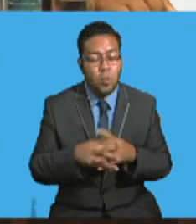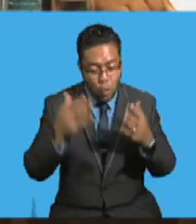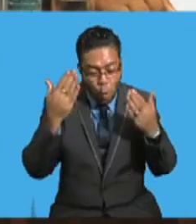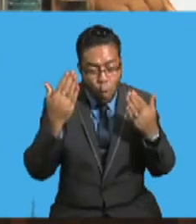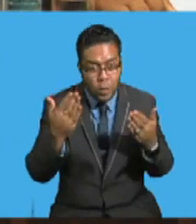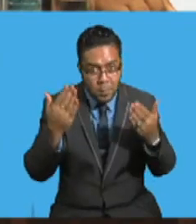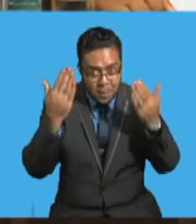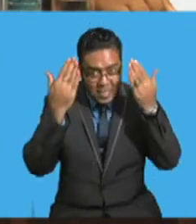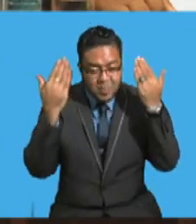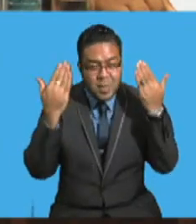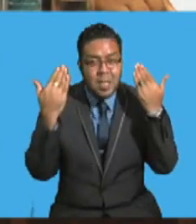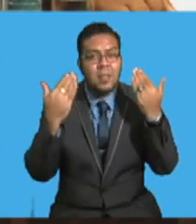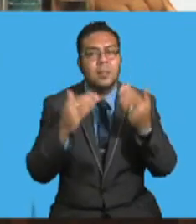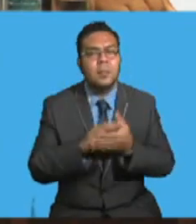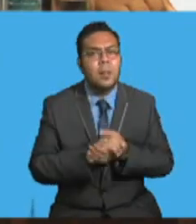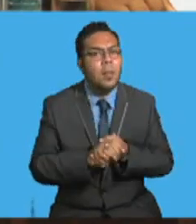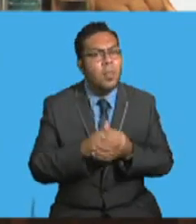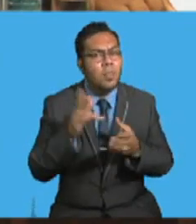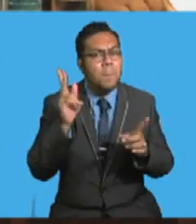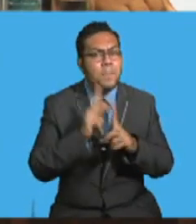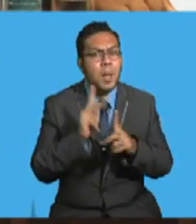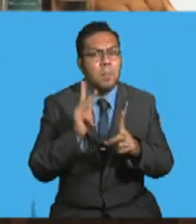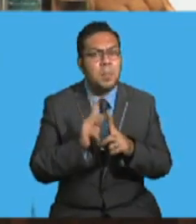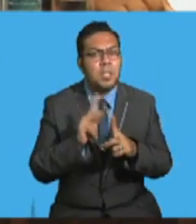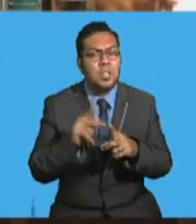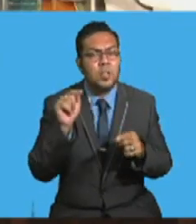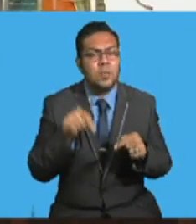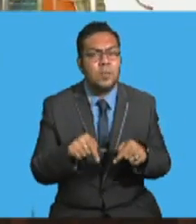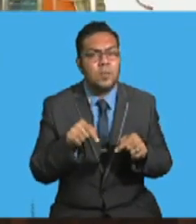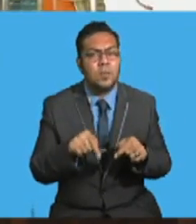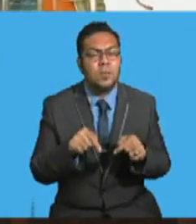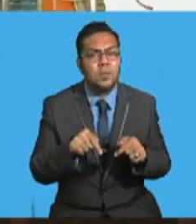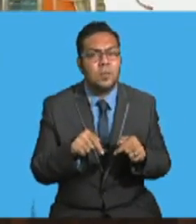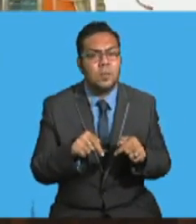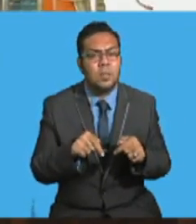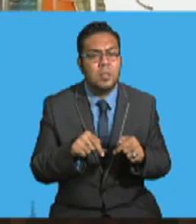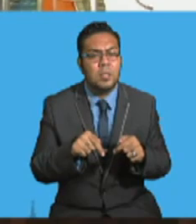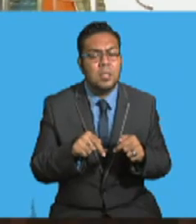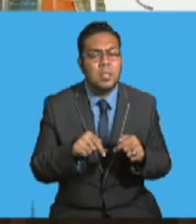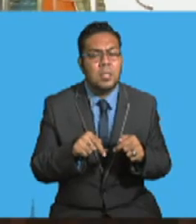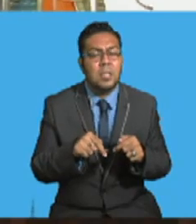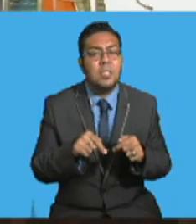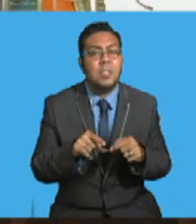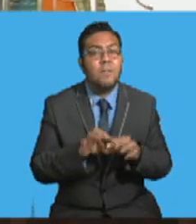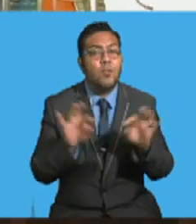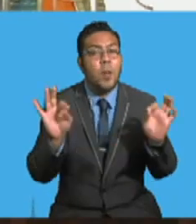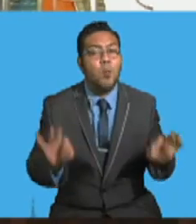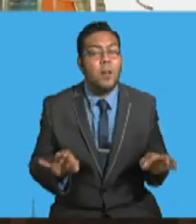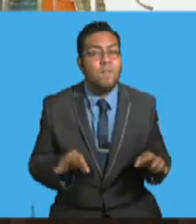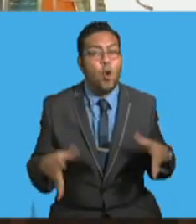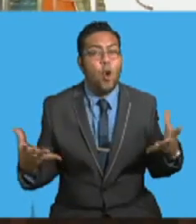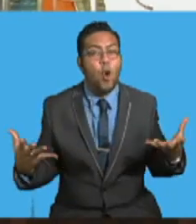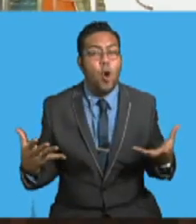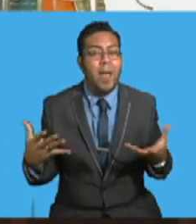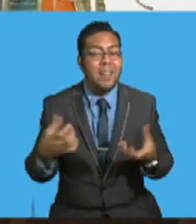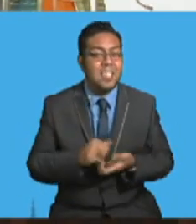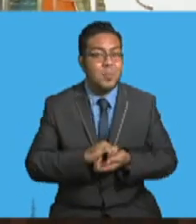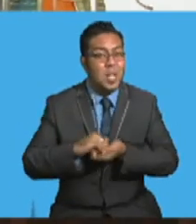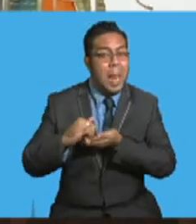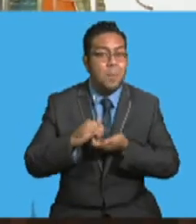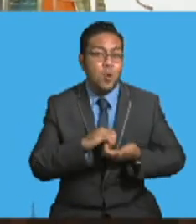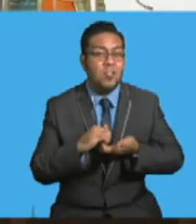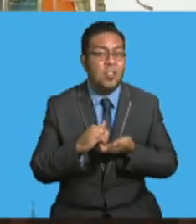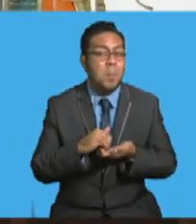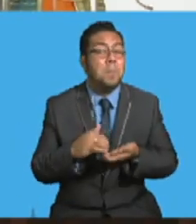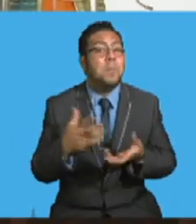Honourable Speaker, the purpose of the MOU is to provide a framework for engagement and collaboration between Fiji